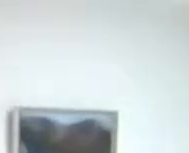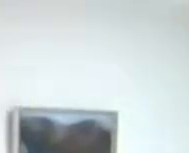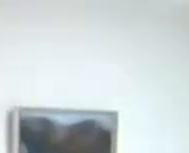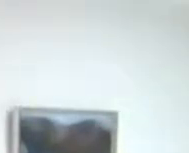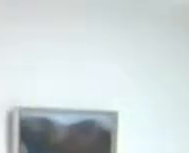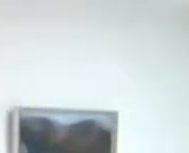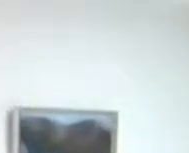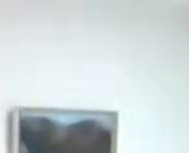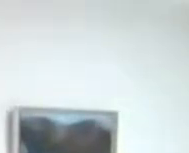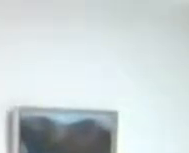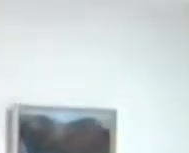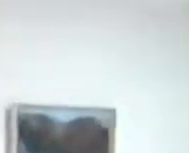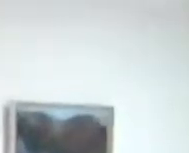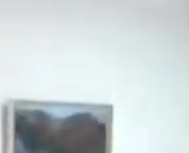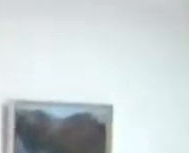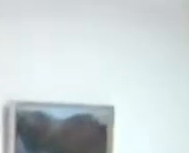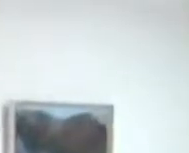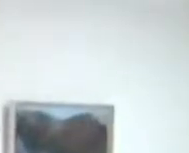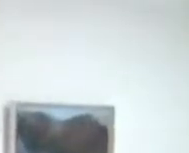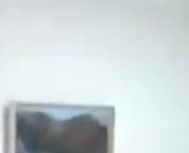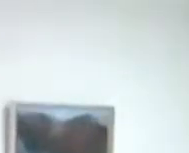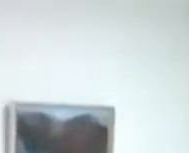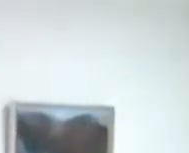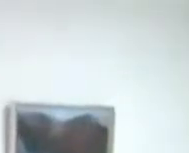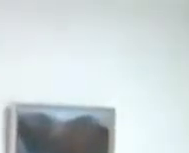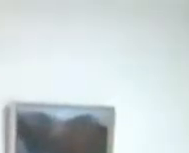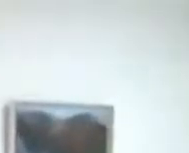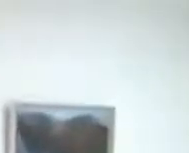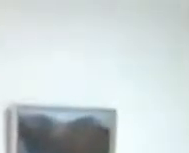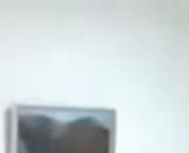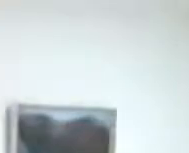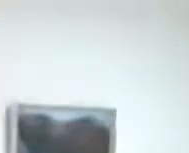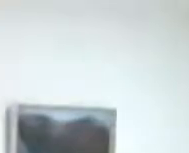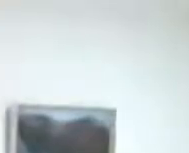And what did you, Sarah, make yourself for the project?